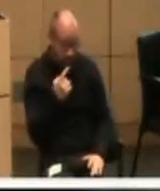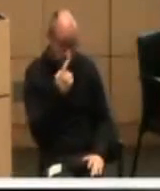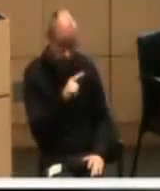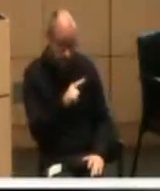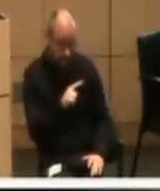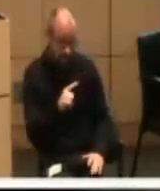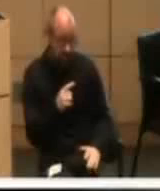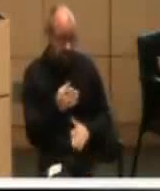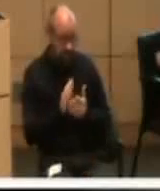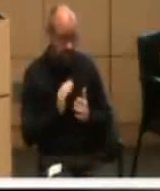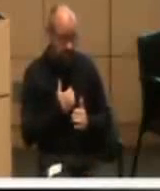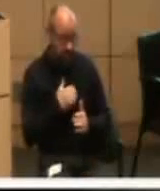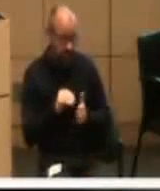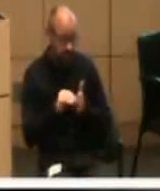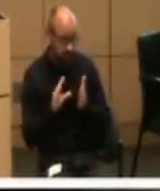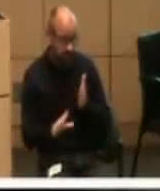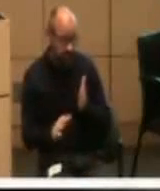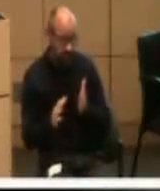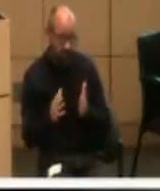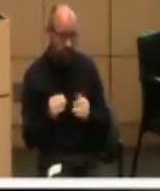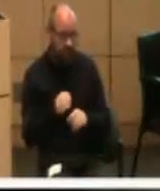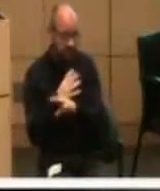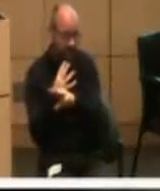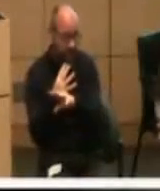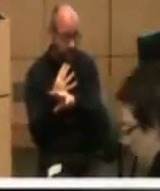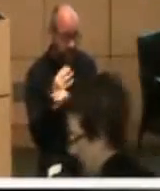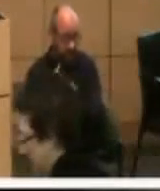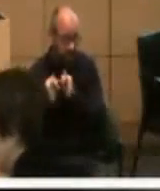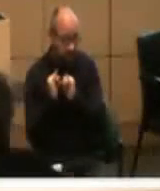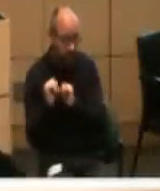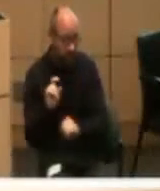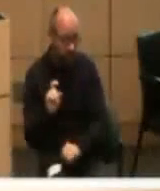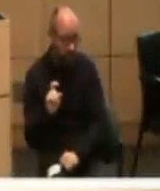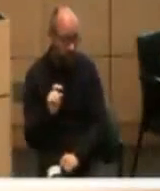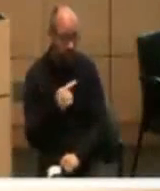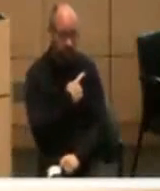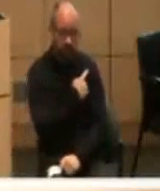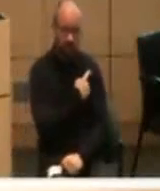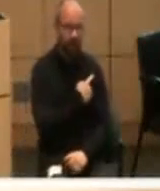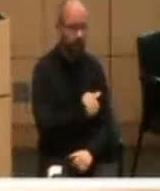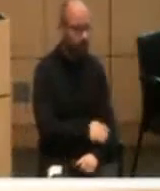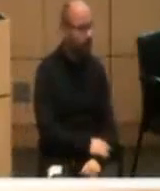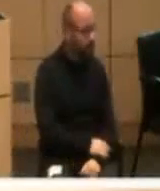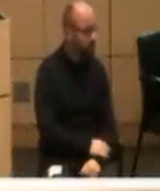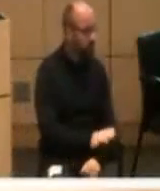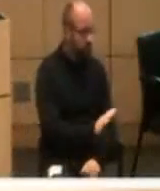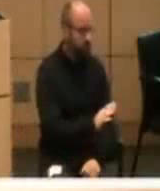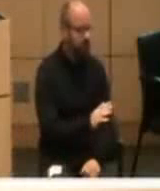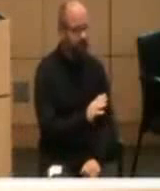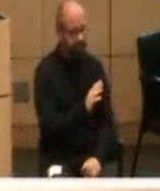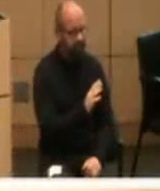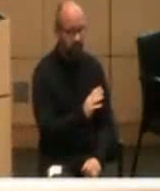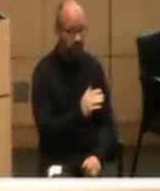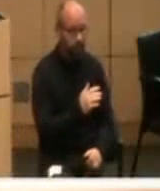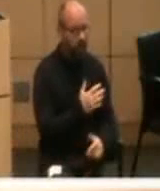via Skype or whatever? Or so our current, I mean, I would love to. Our current IRB